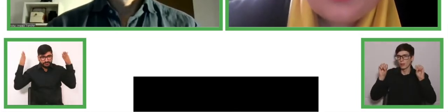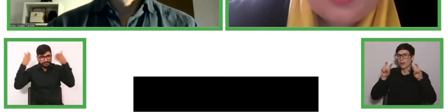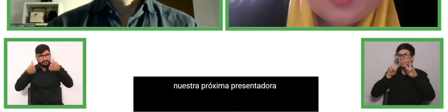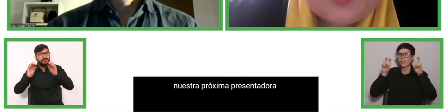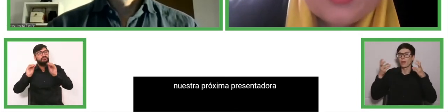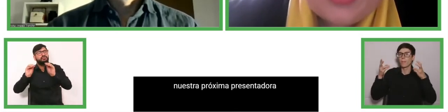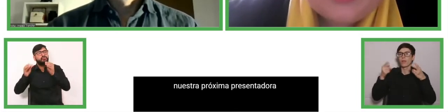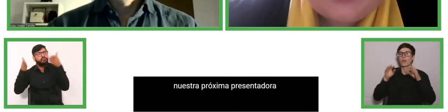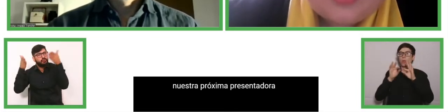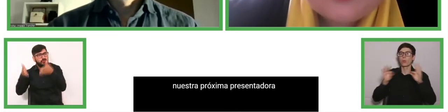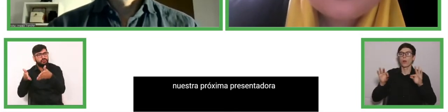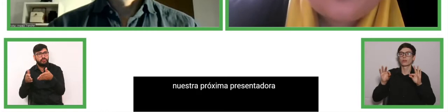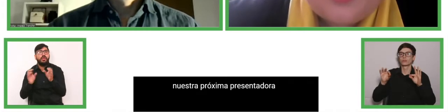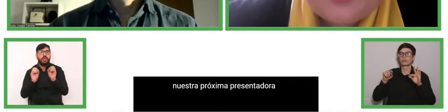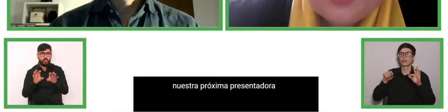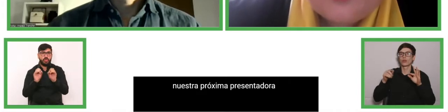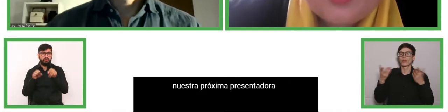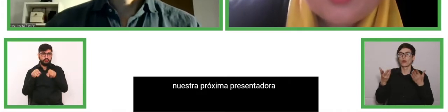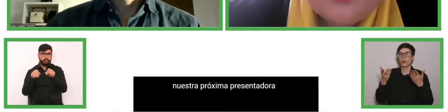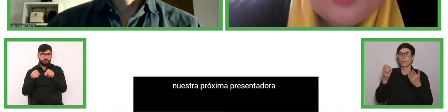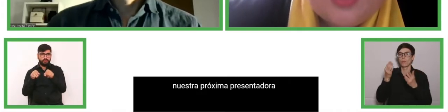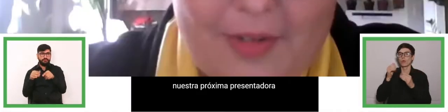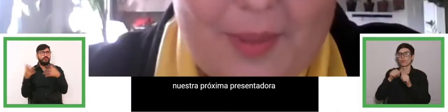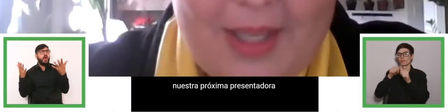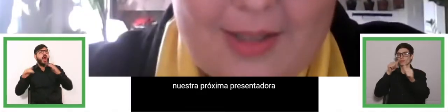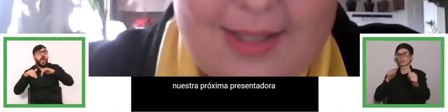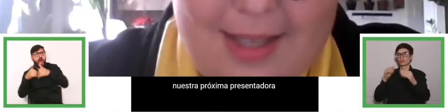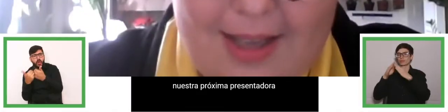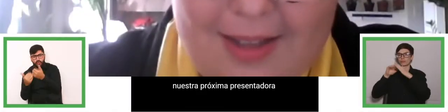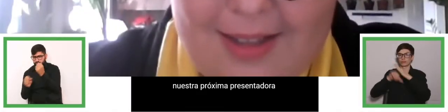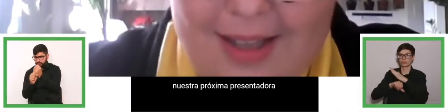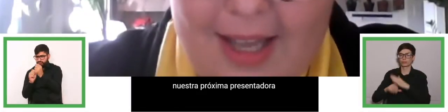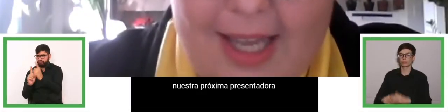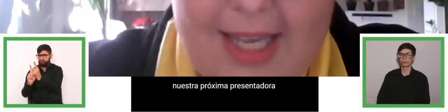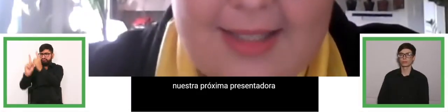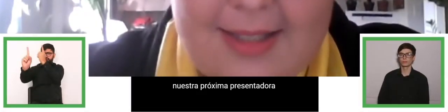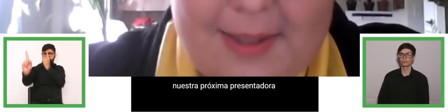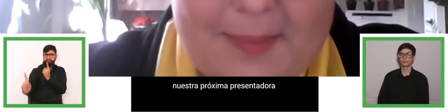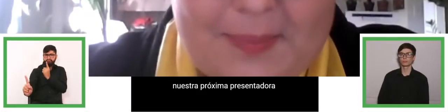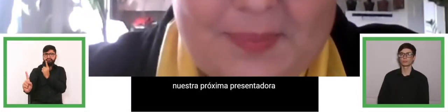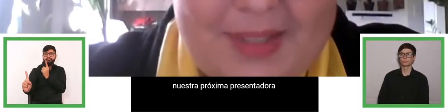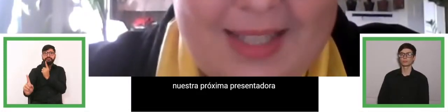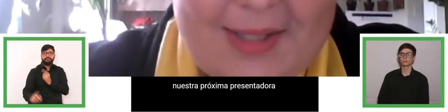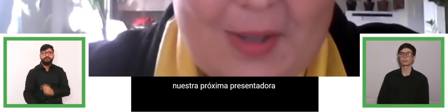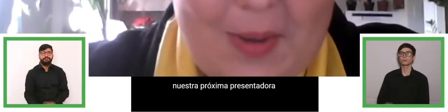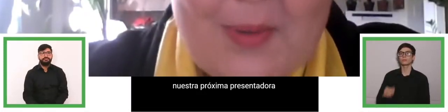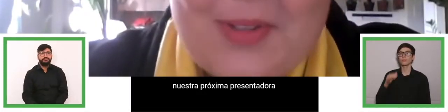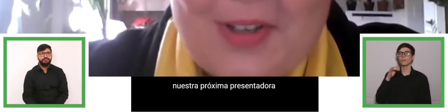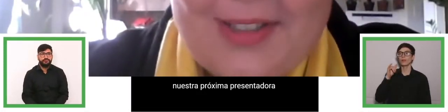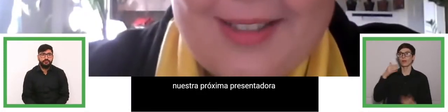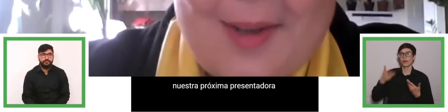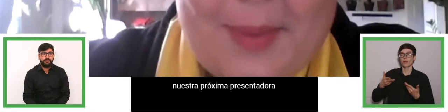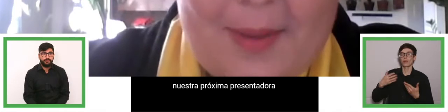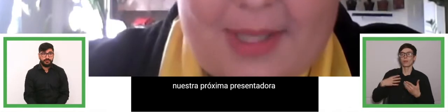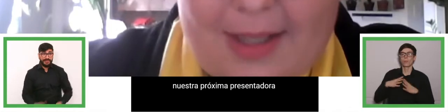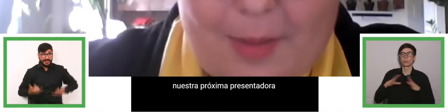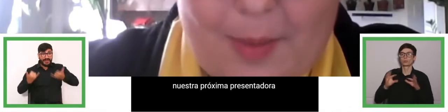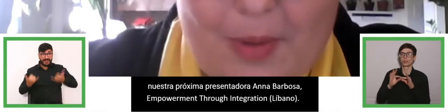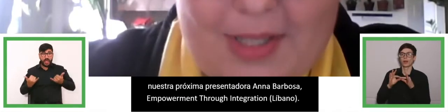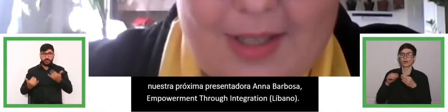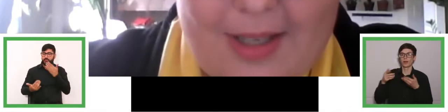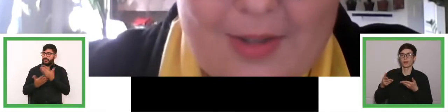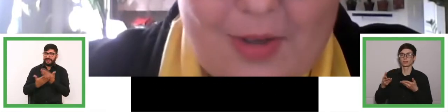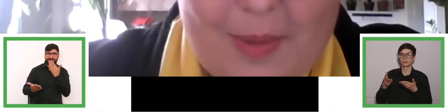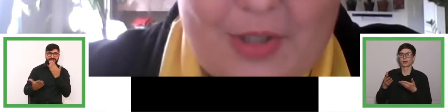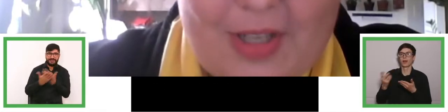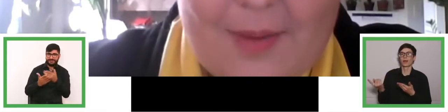so much, Loic. I appreciate it. Thank you so much, everyone, for having me here today. And so I'll start. My name is Ana